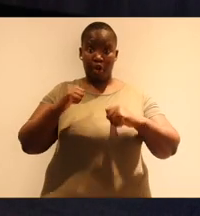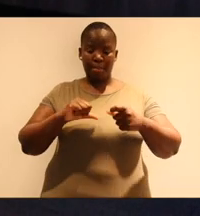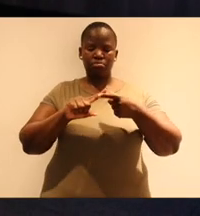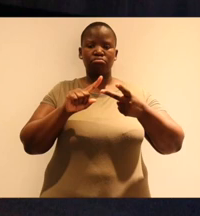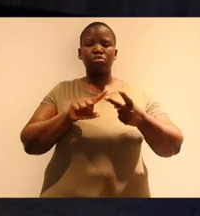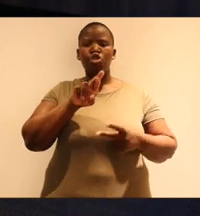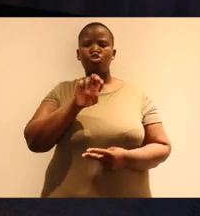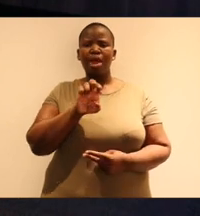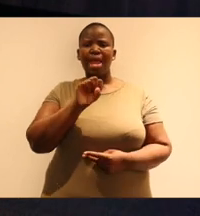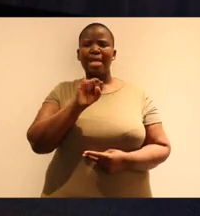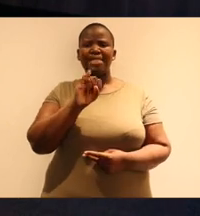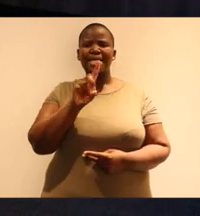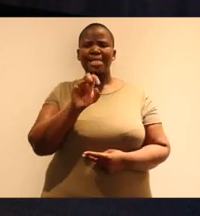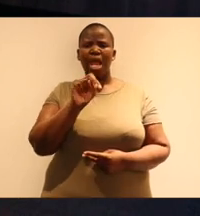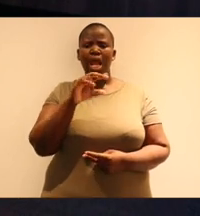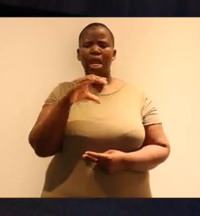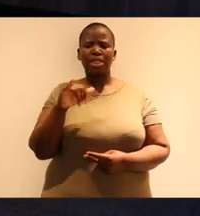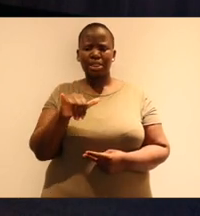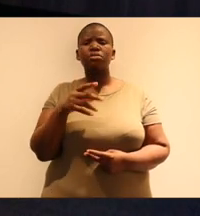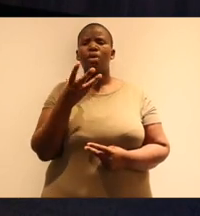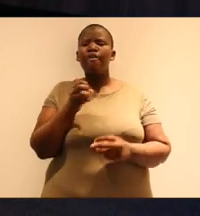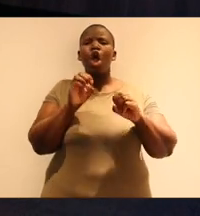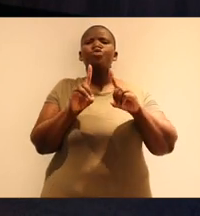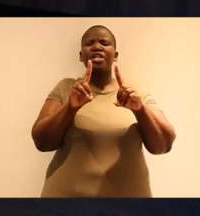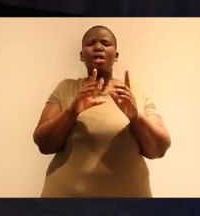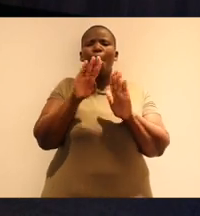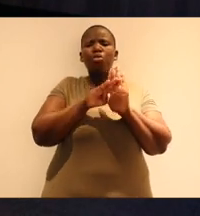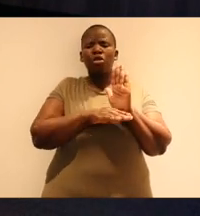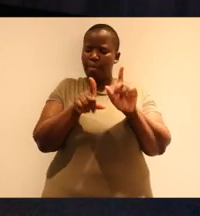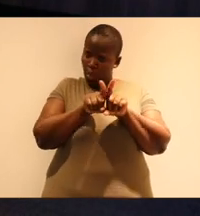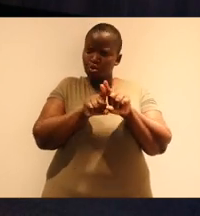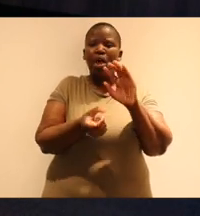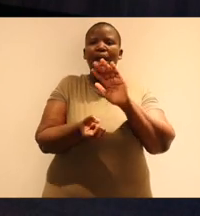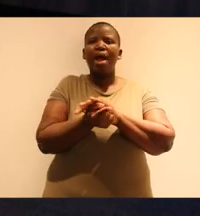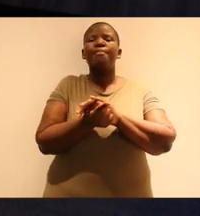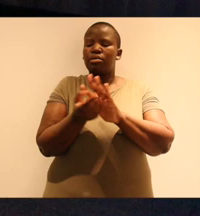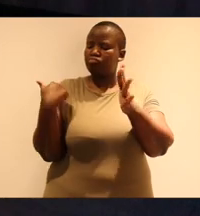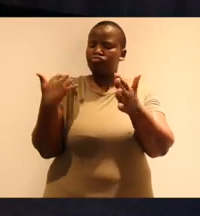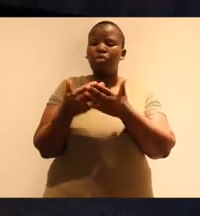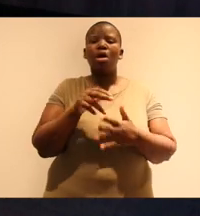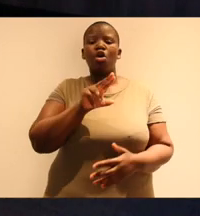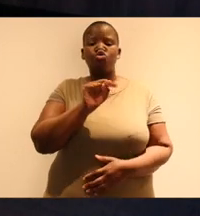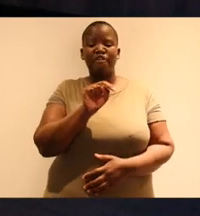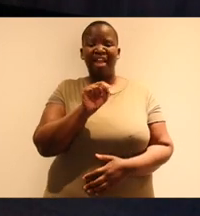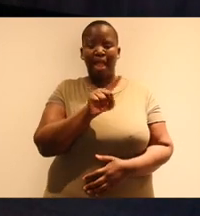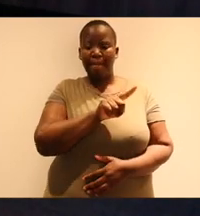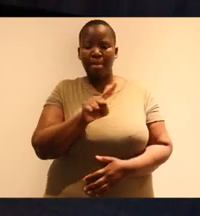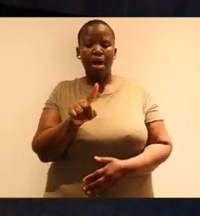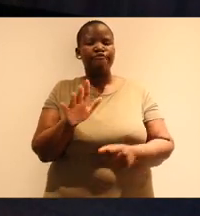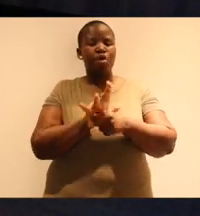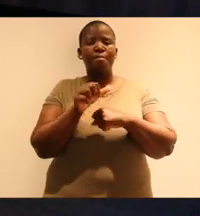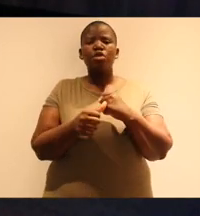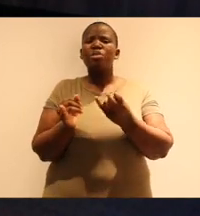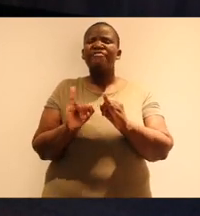residencies, there are also very educational programs that will also be happening throughout the course of November, whereby we've invited